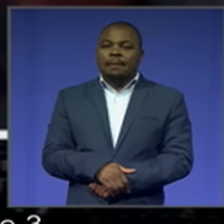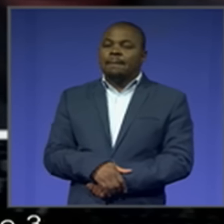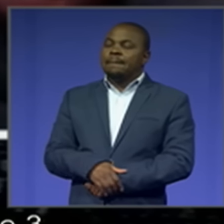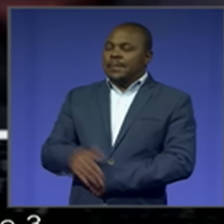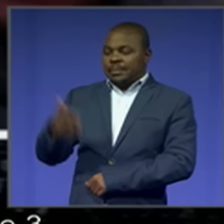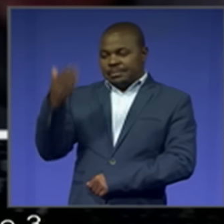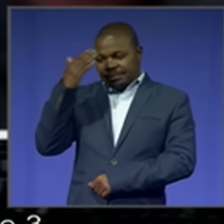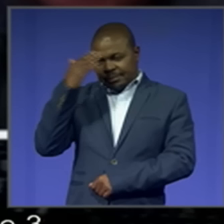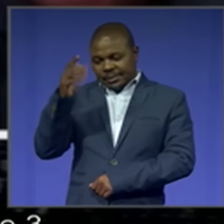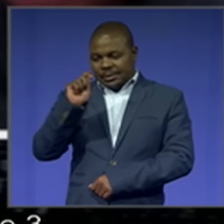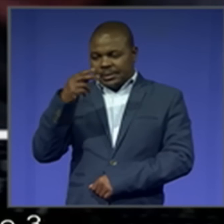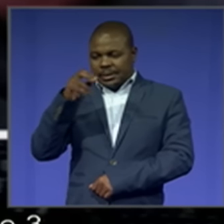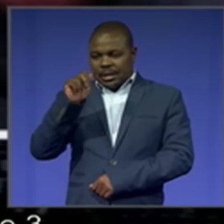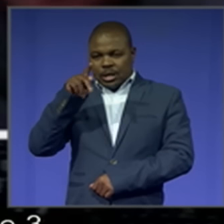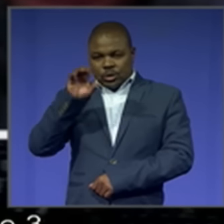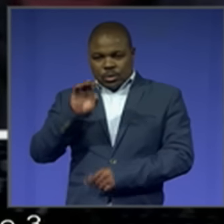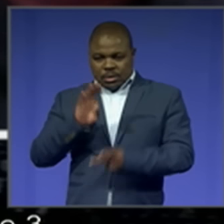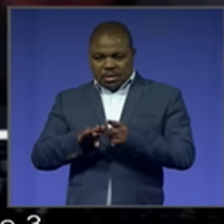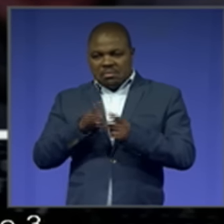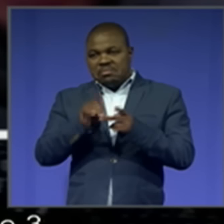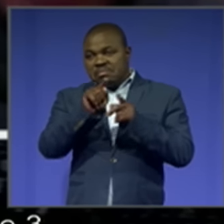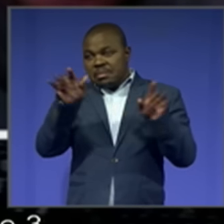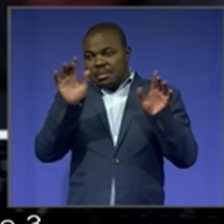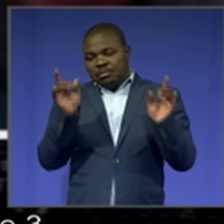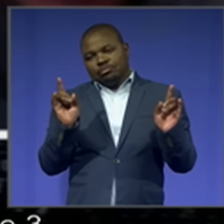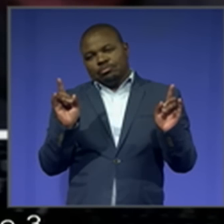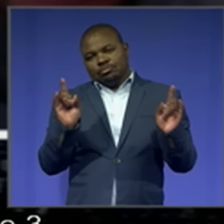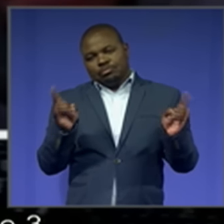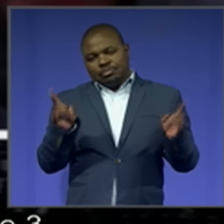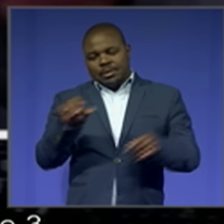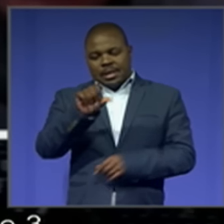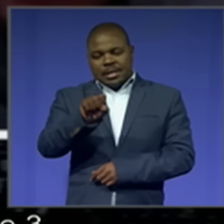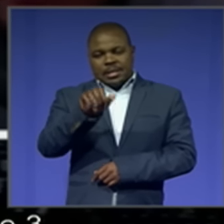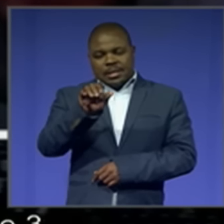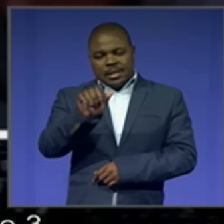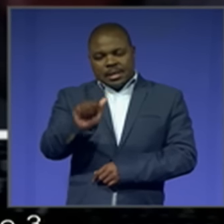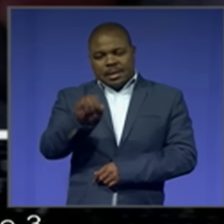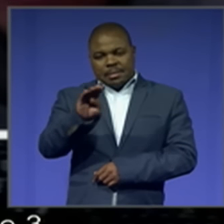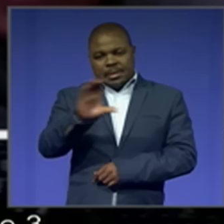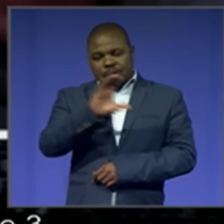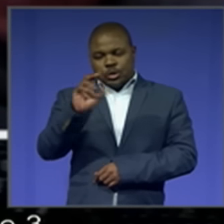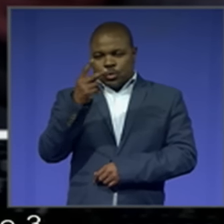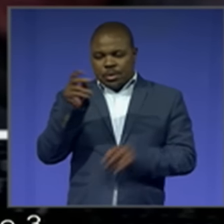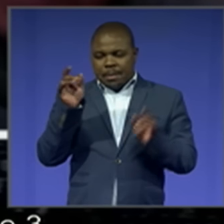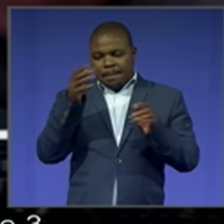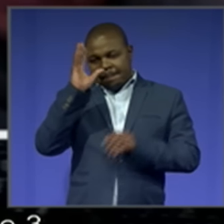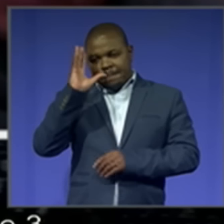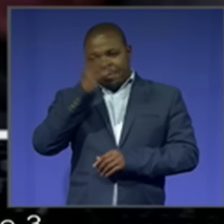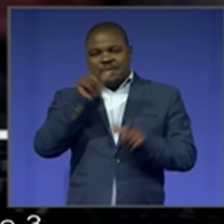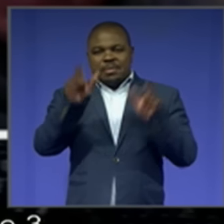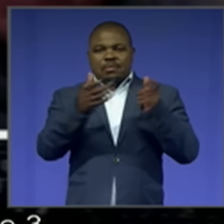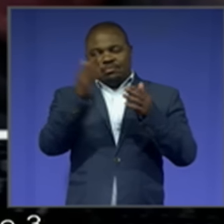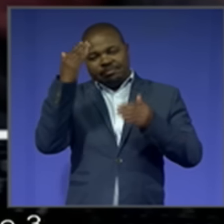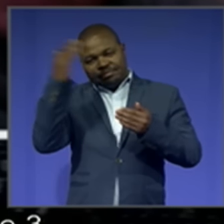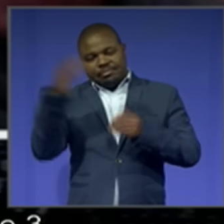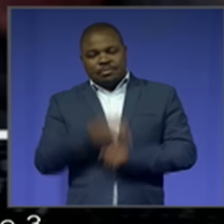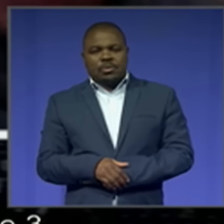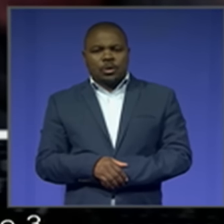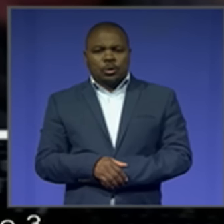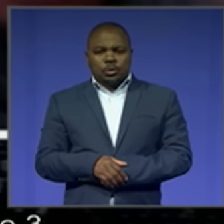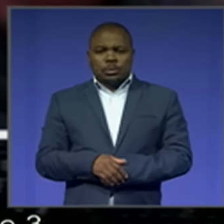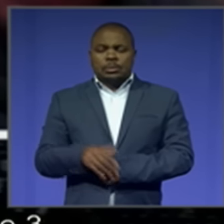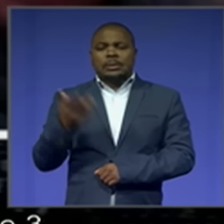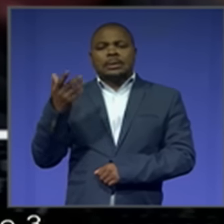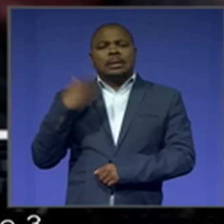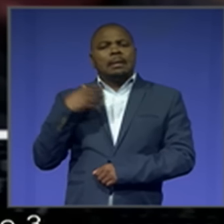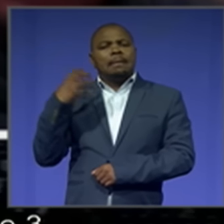Khotso Austato ke dumedisale balatedi ba batle ba SABC2. Re ile ra bona pejana ha letona le mana ditaba